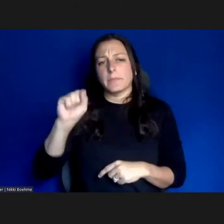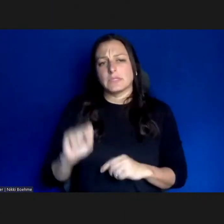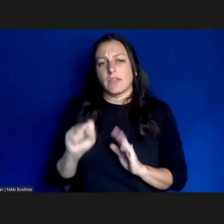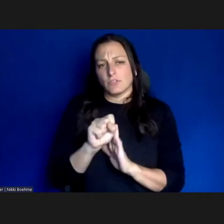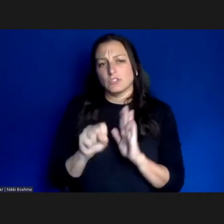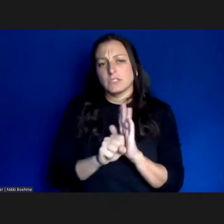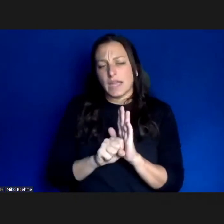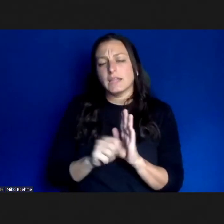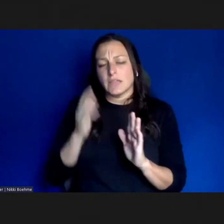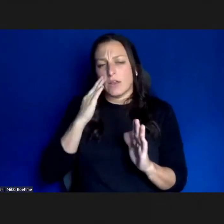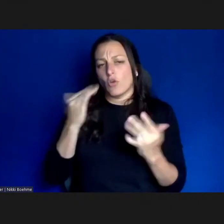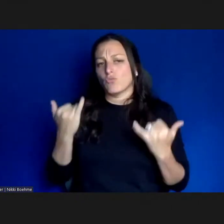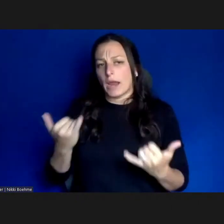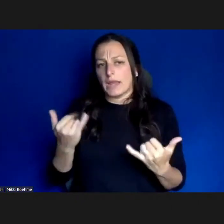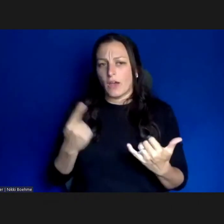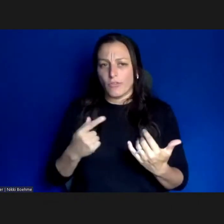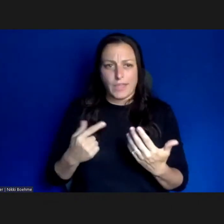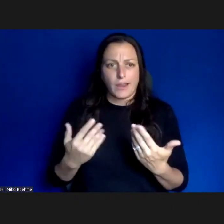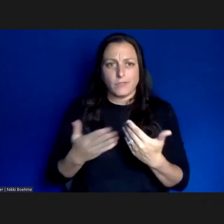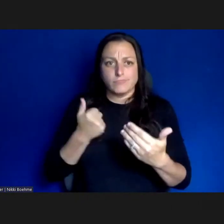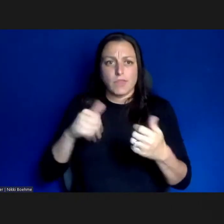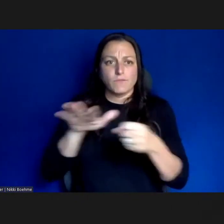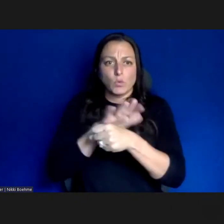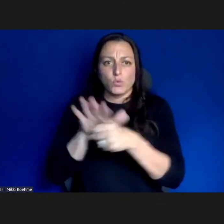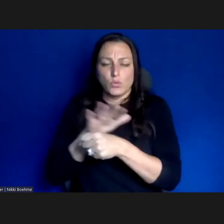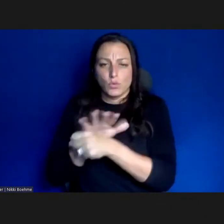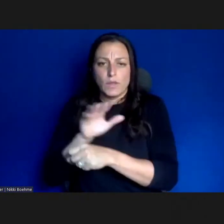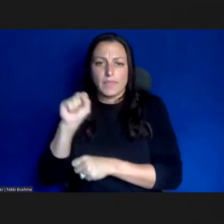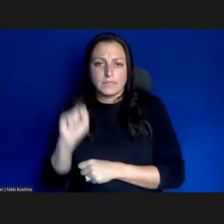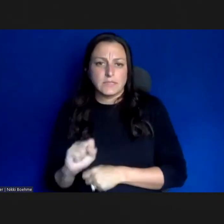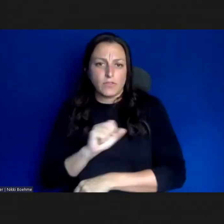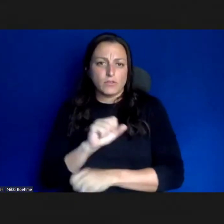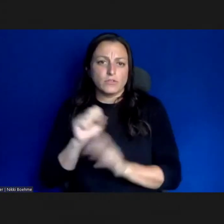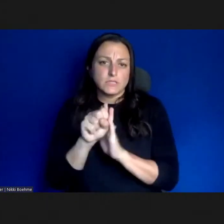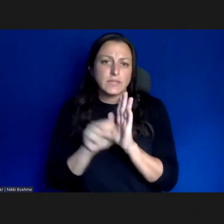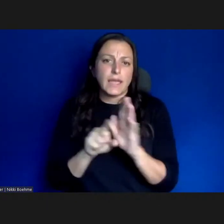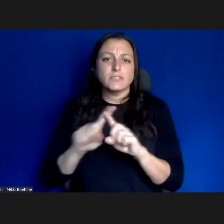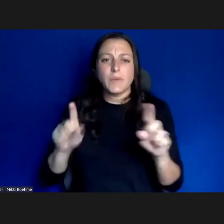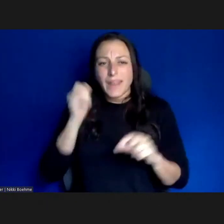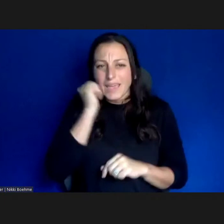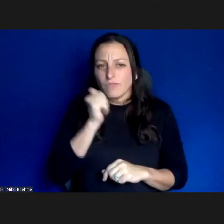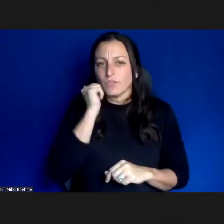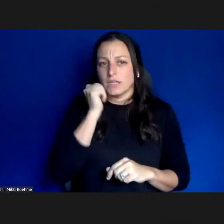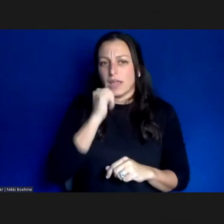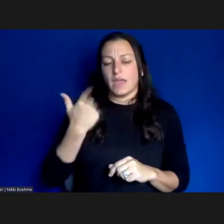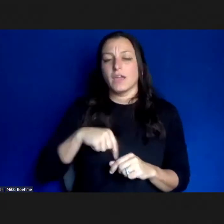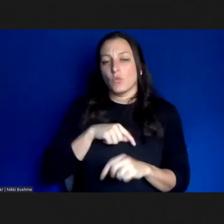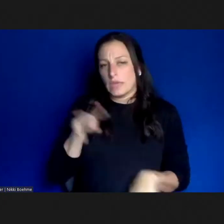capacity overwhelmed, but we are evaluating it all on a daily basis.